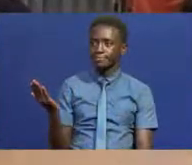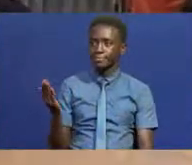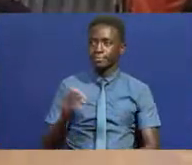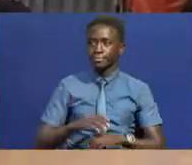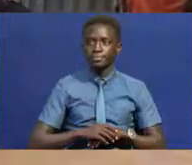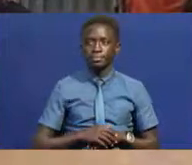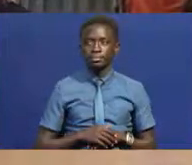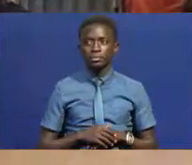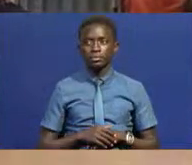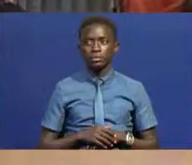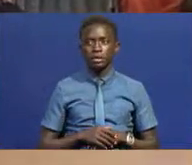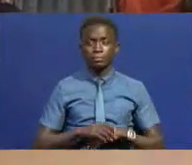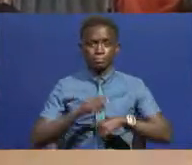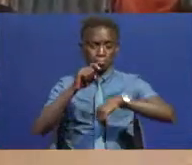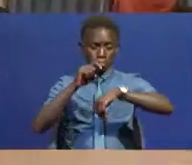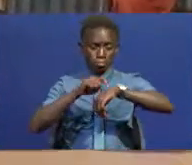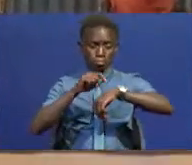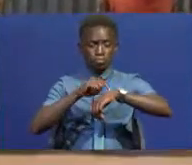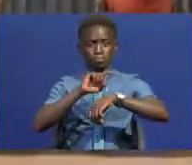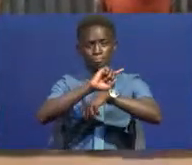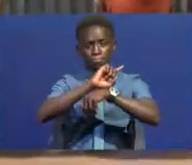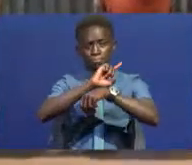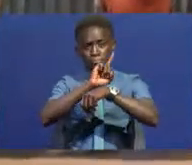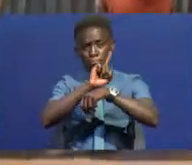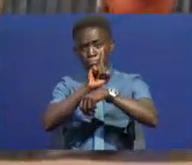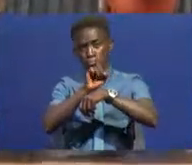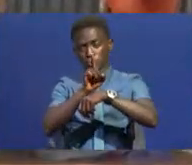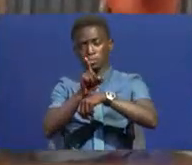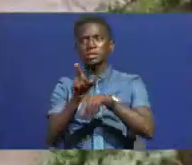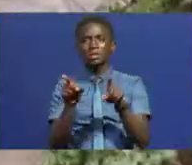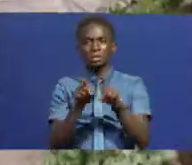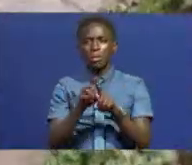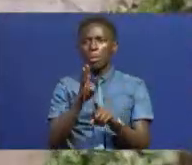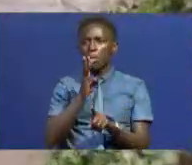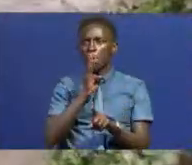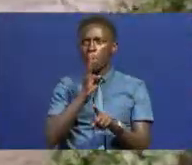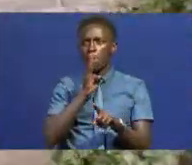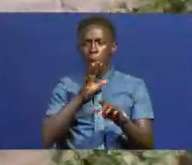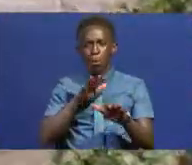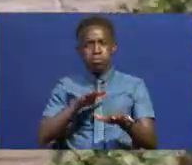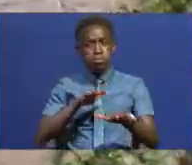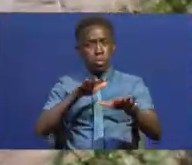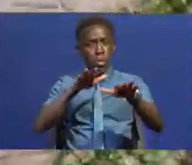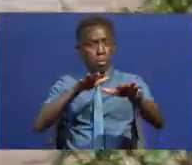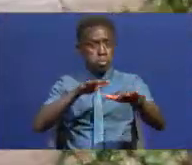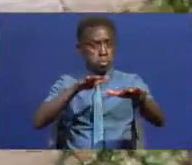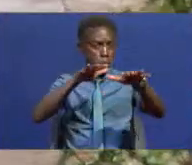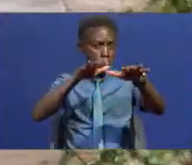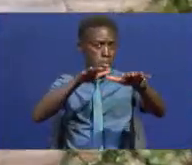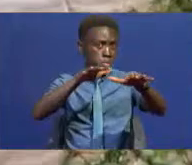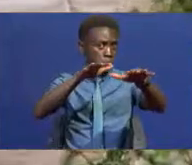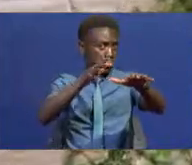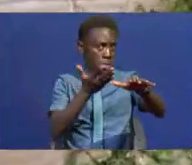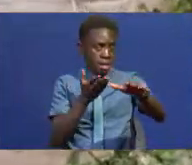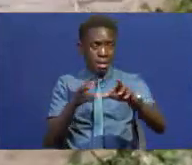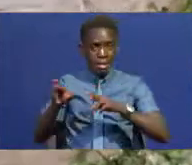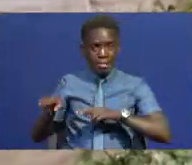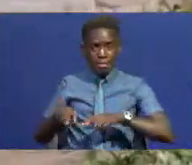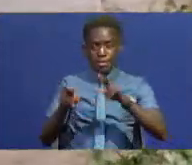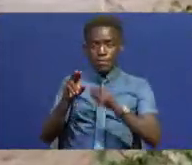As the clock ticks, so does the water continue to fill and already visibly overwhelmed River Nyando banks. At